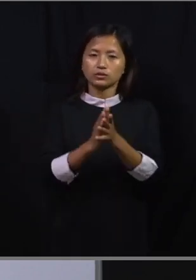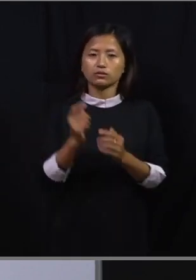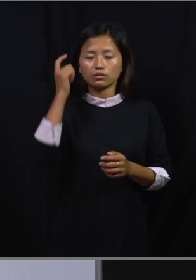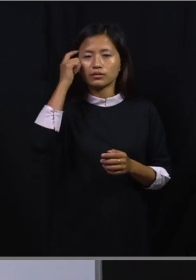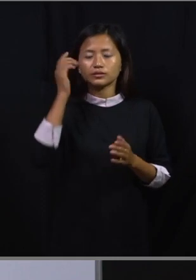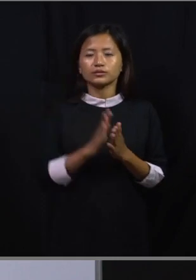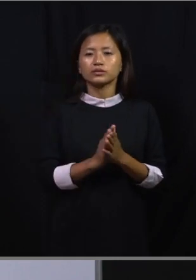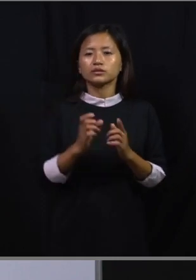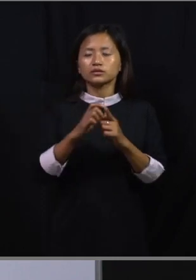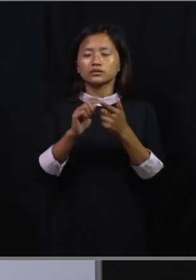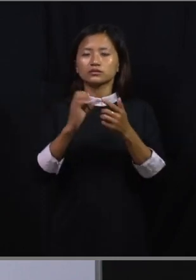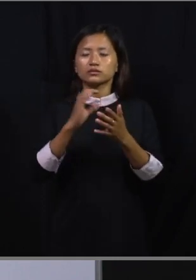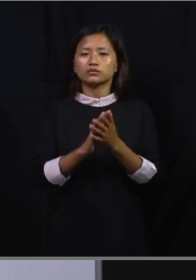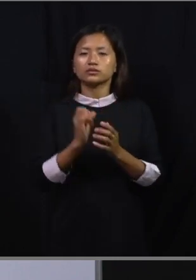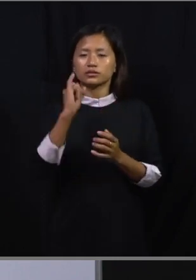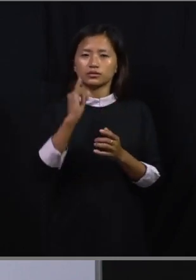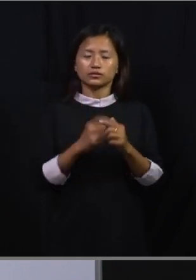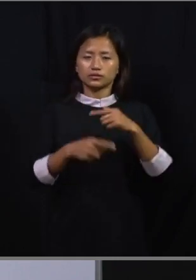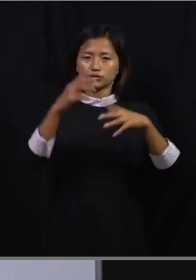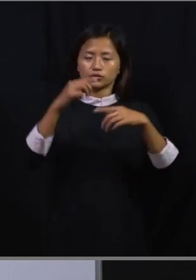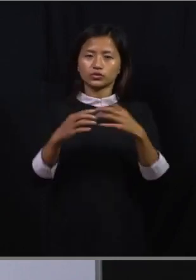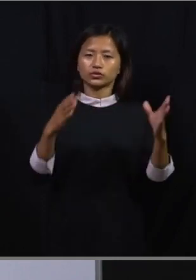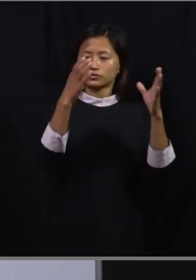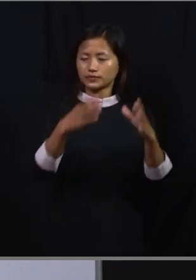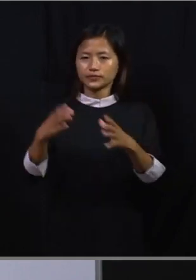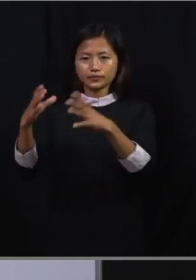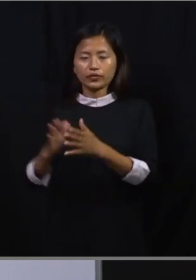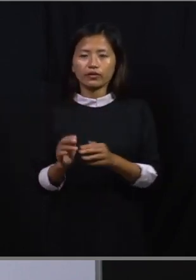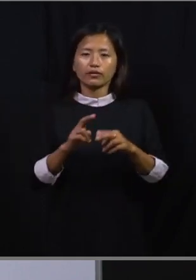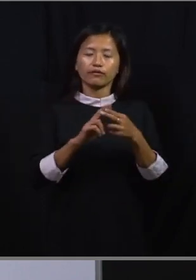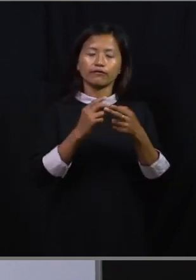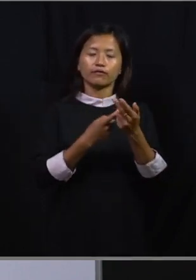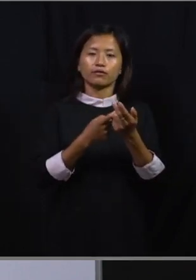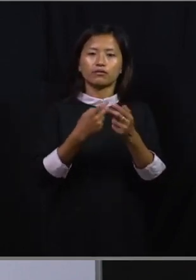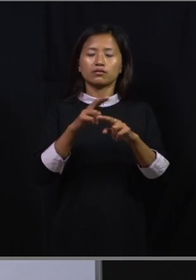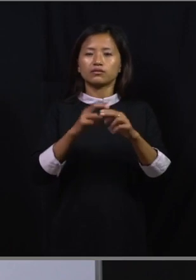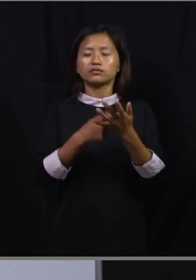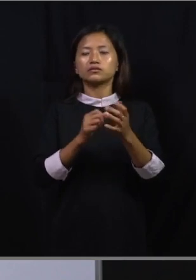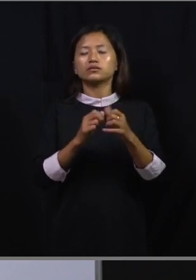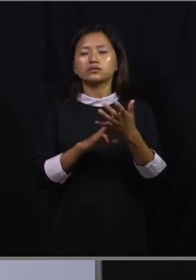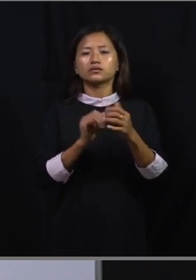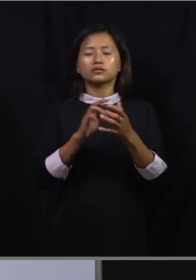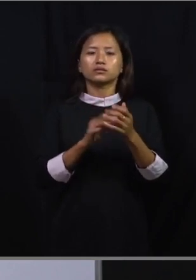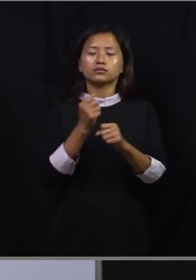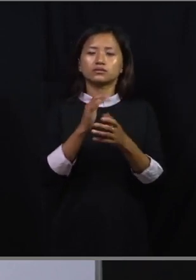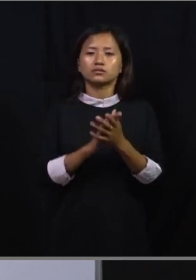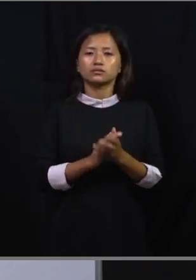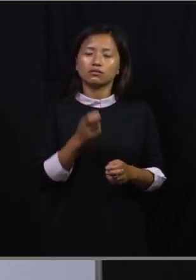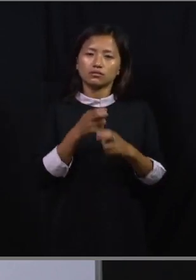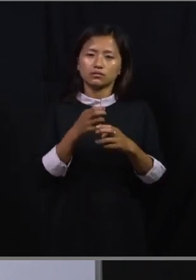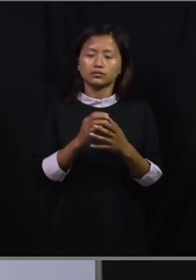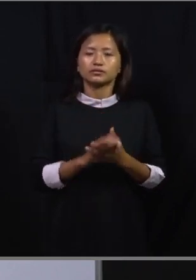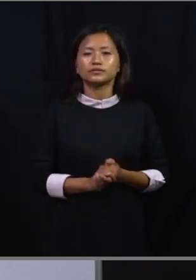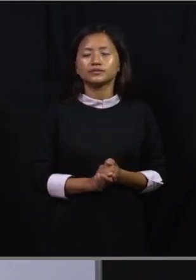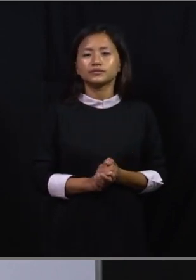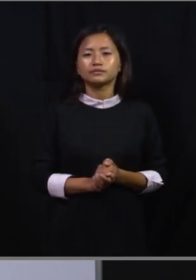about a democratic institution. So when they were framing the constitution, they framed the constitution very hurriedly.